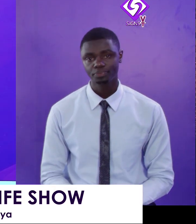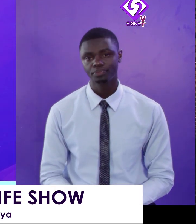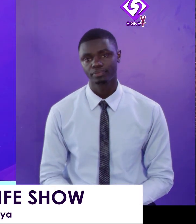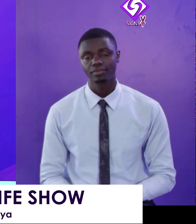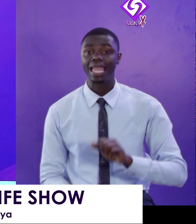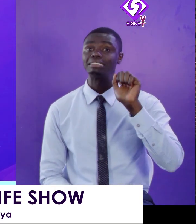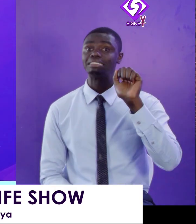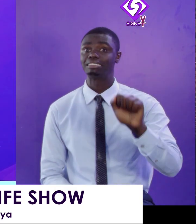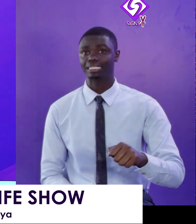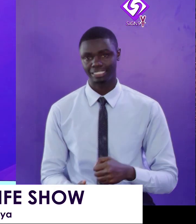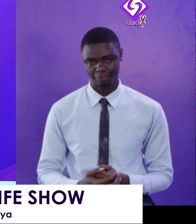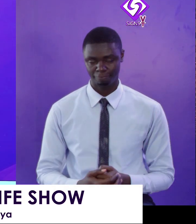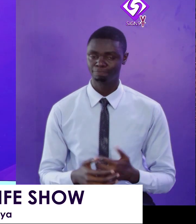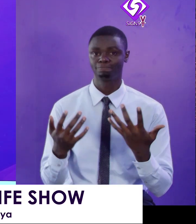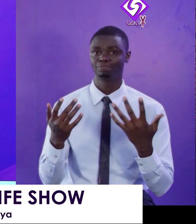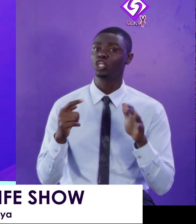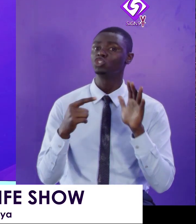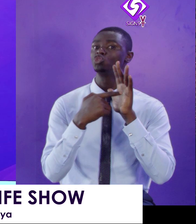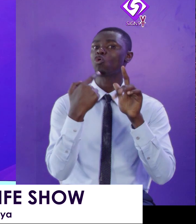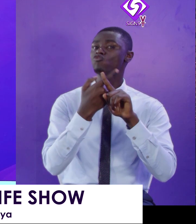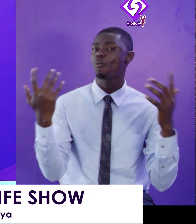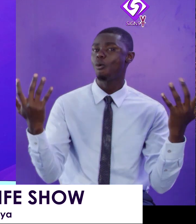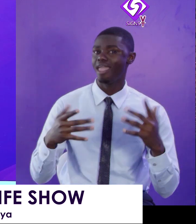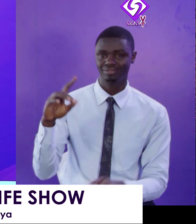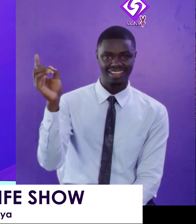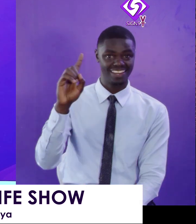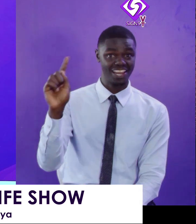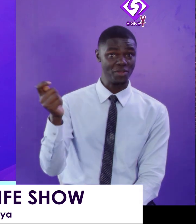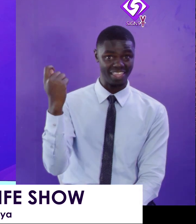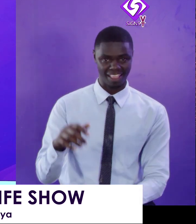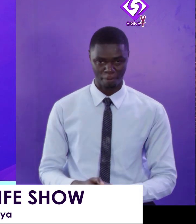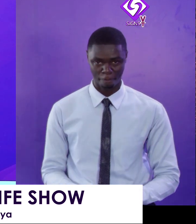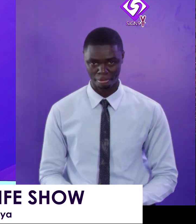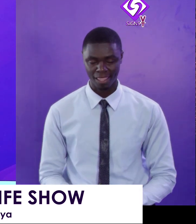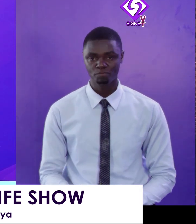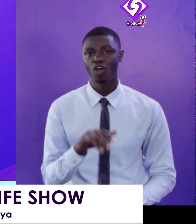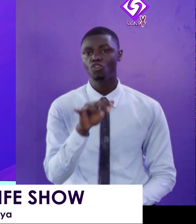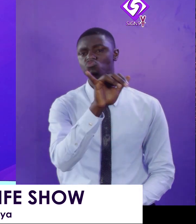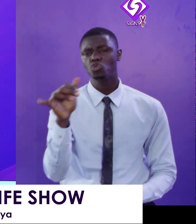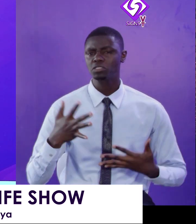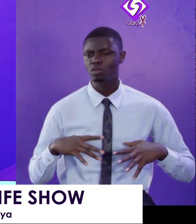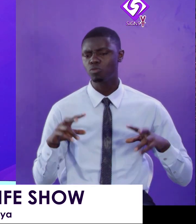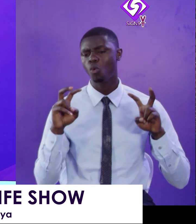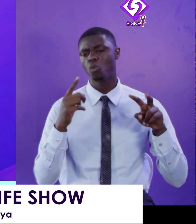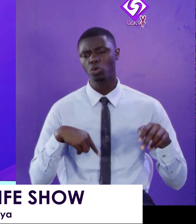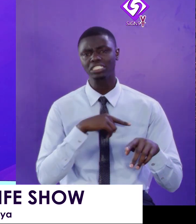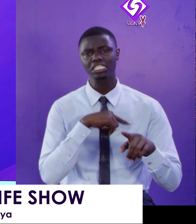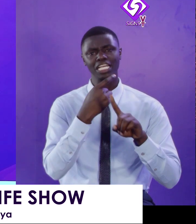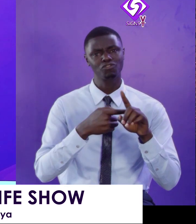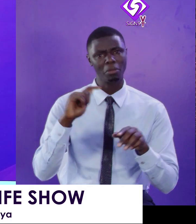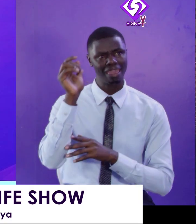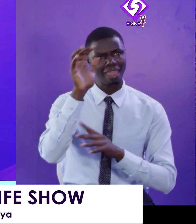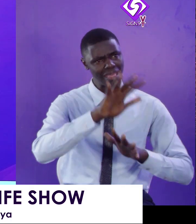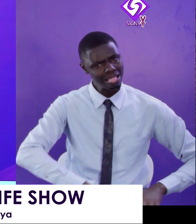Yes, we come to you live from Nairobi. Yeah, Nairobi, Kenya. So those of us who are watching from this country,